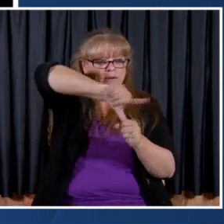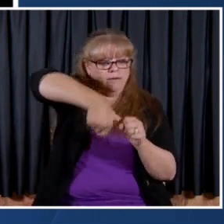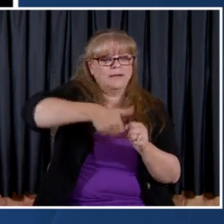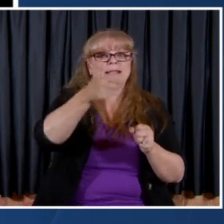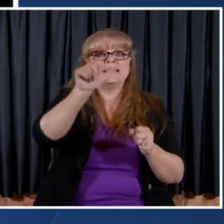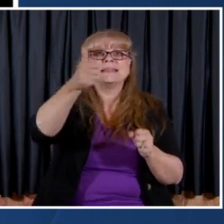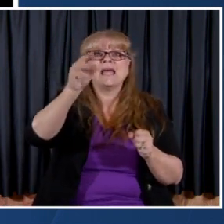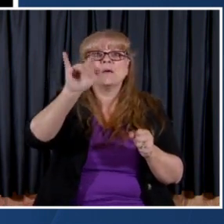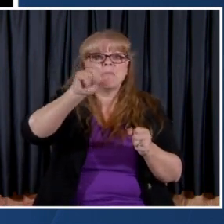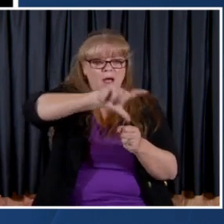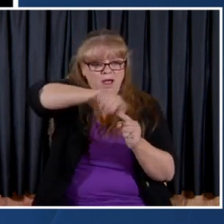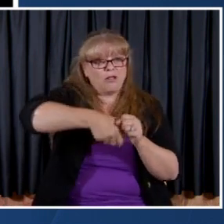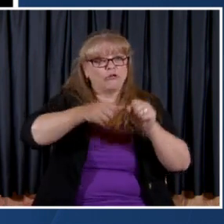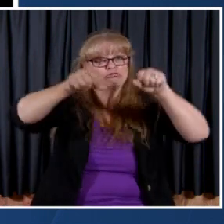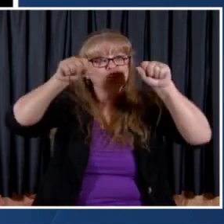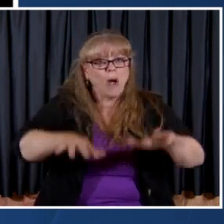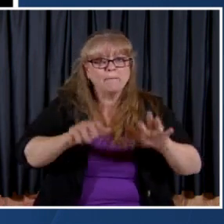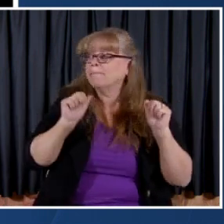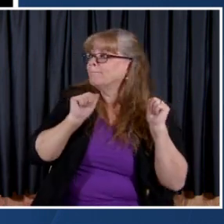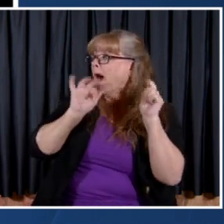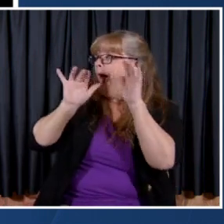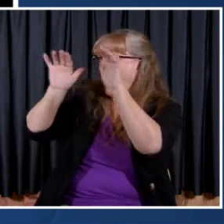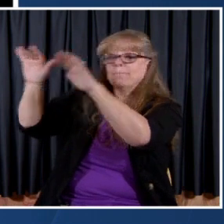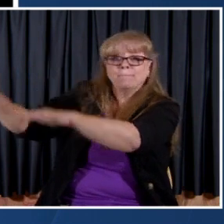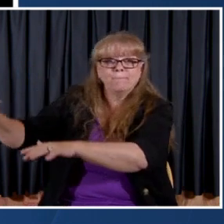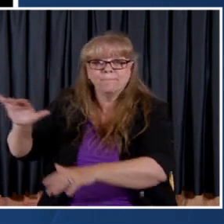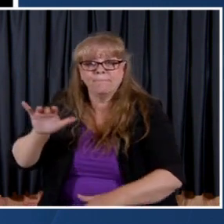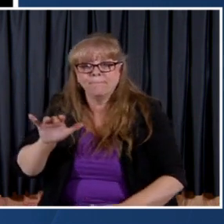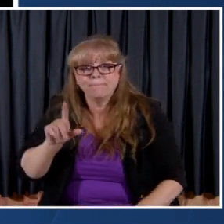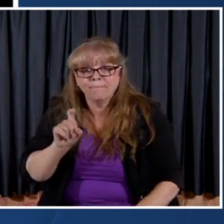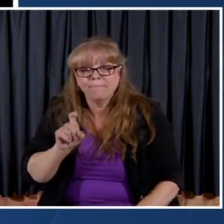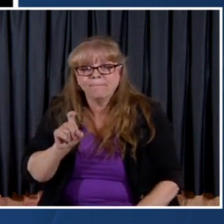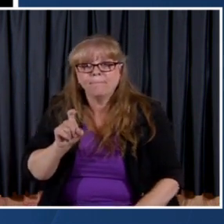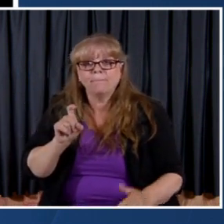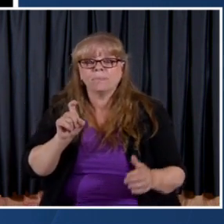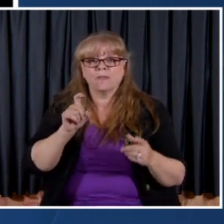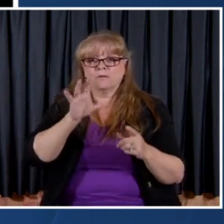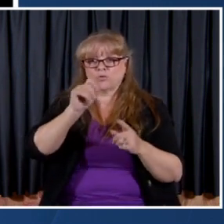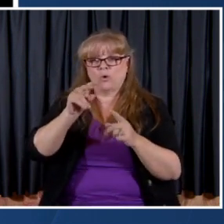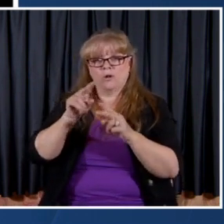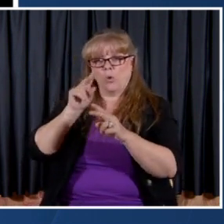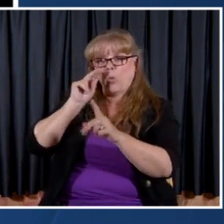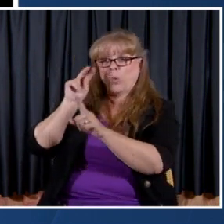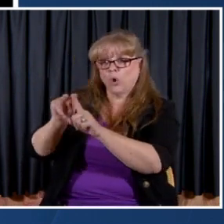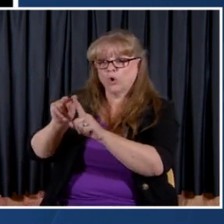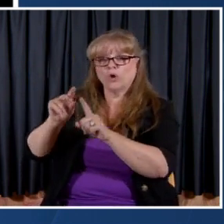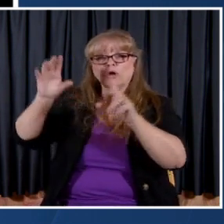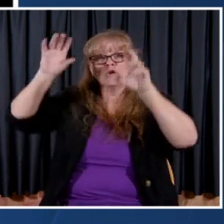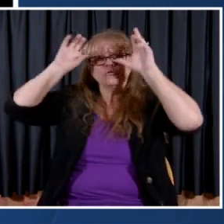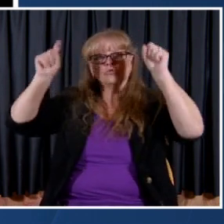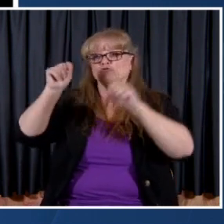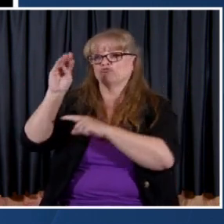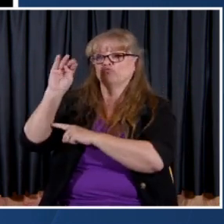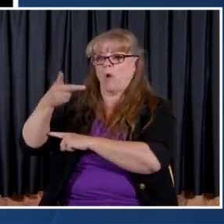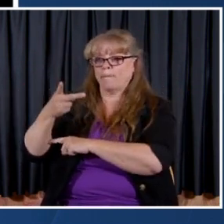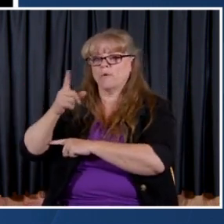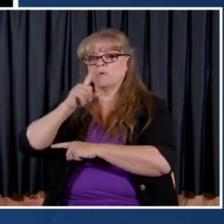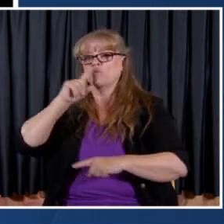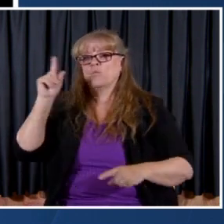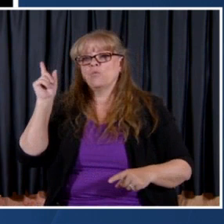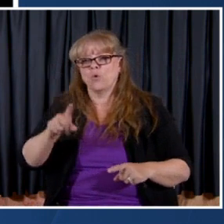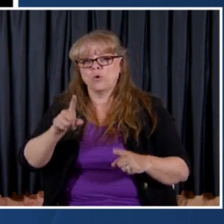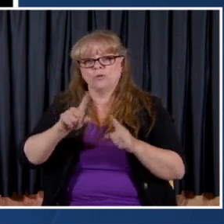Trump's order keeping meatpacking plants open, and whether or not you found anything in your going through that. I think you said